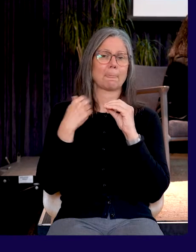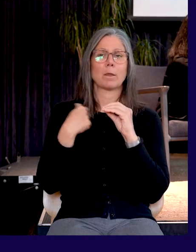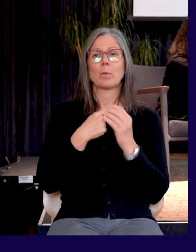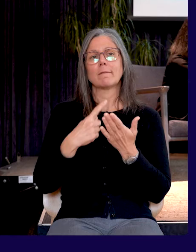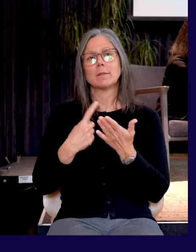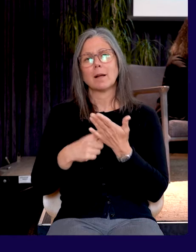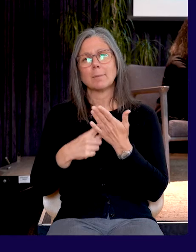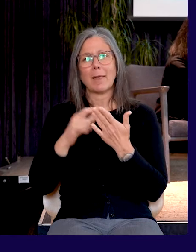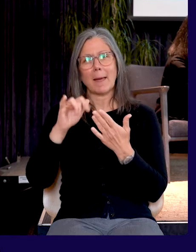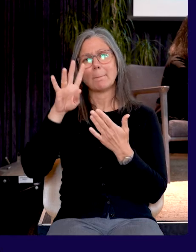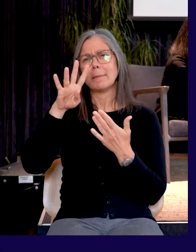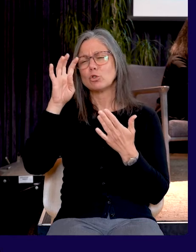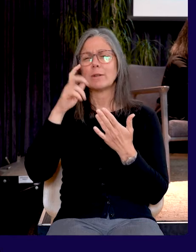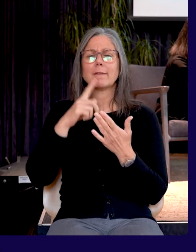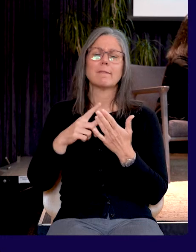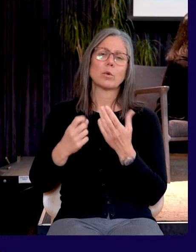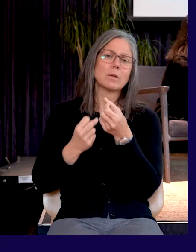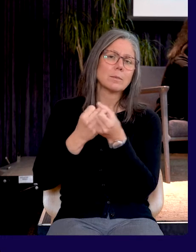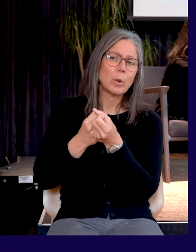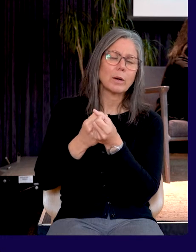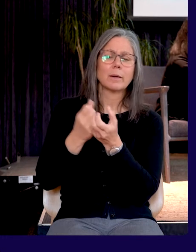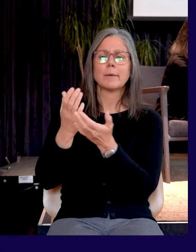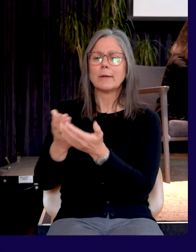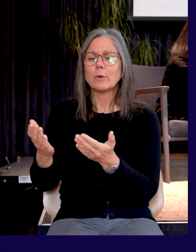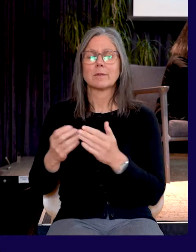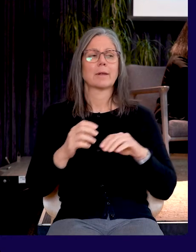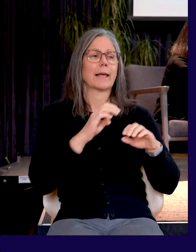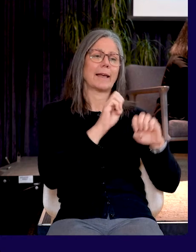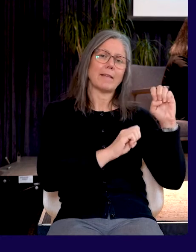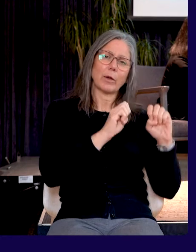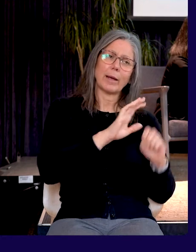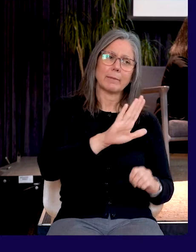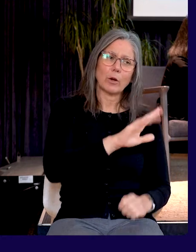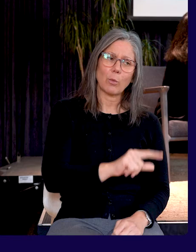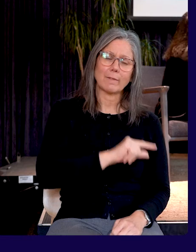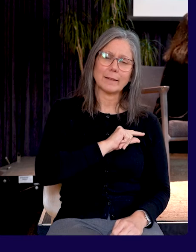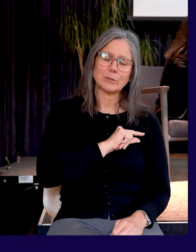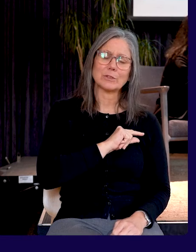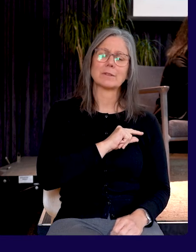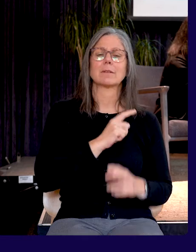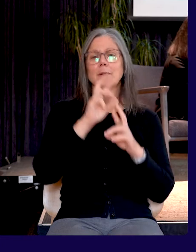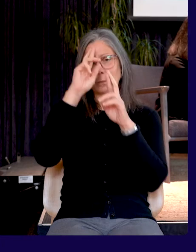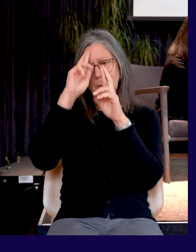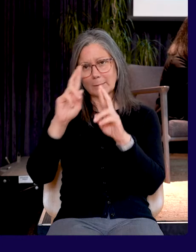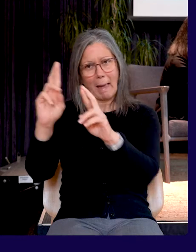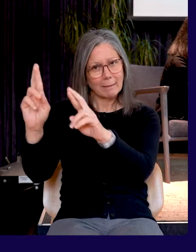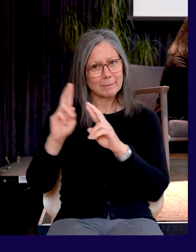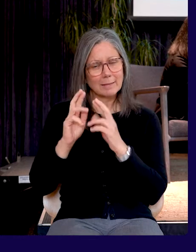demystifying support and resources. We heard about evaluating qualifications and how respect shapes